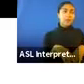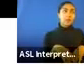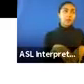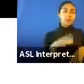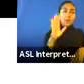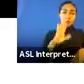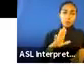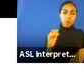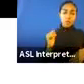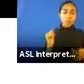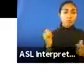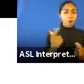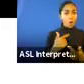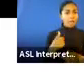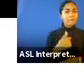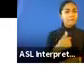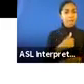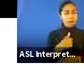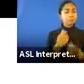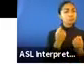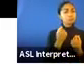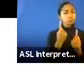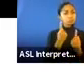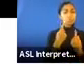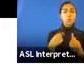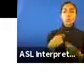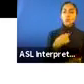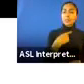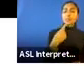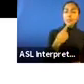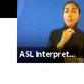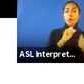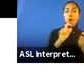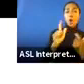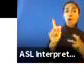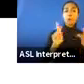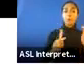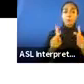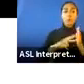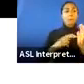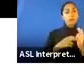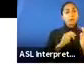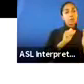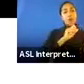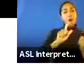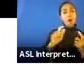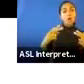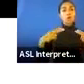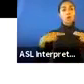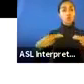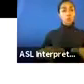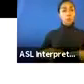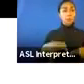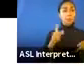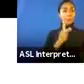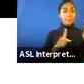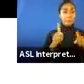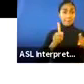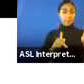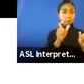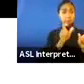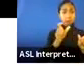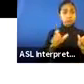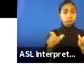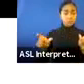a sense that when we say all people, we mean all human persons, we know already that